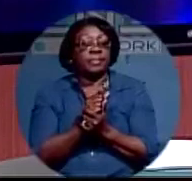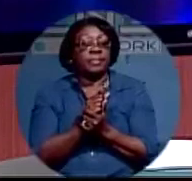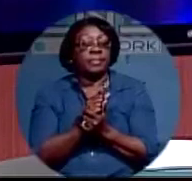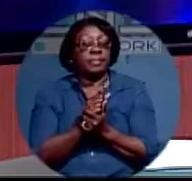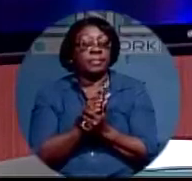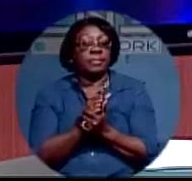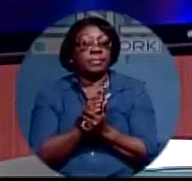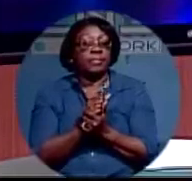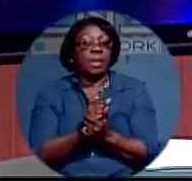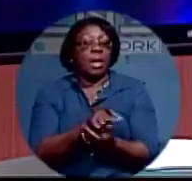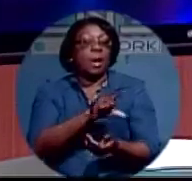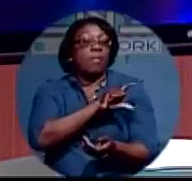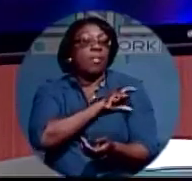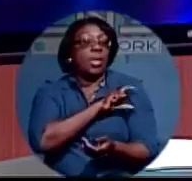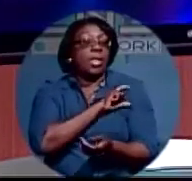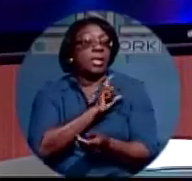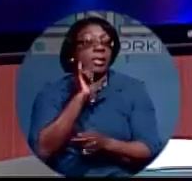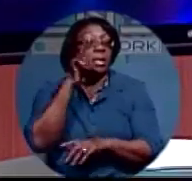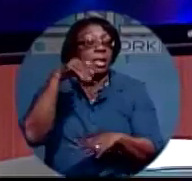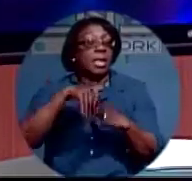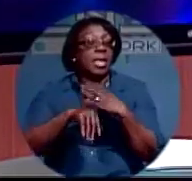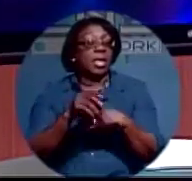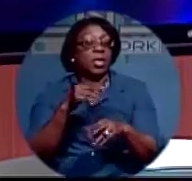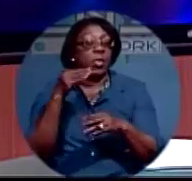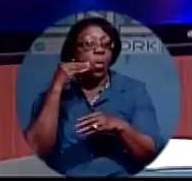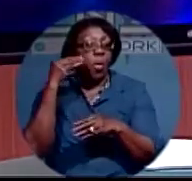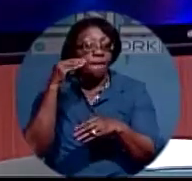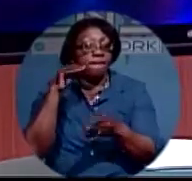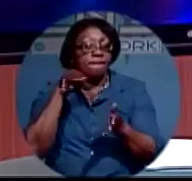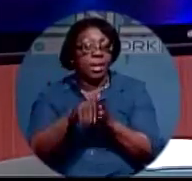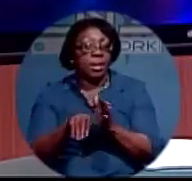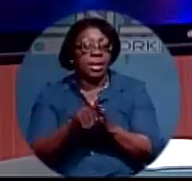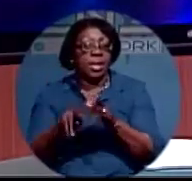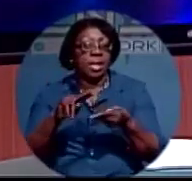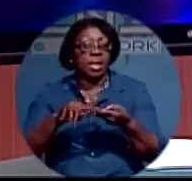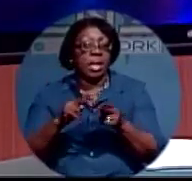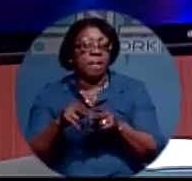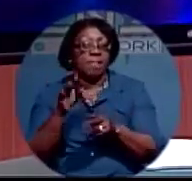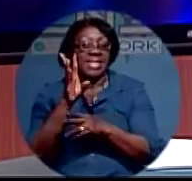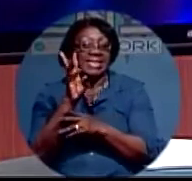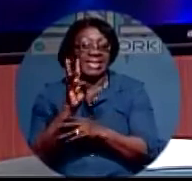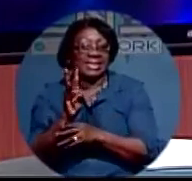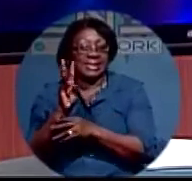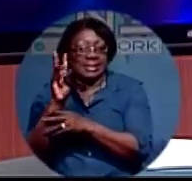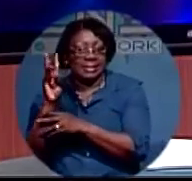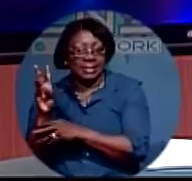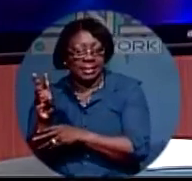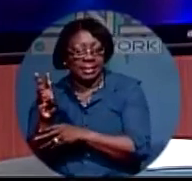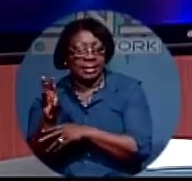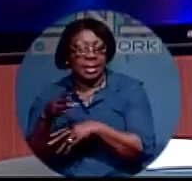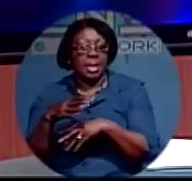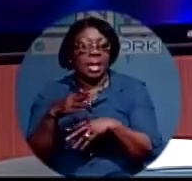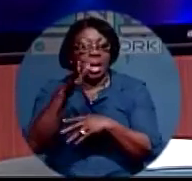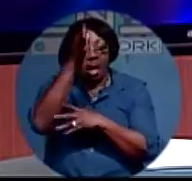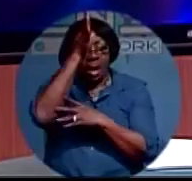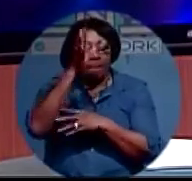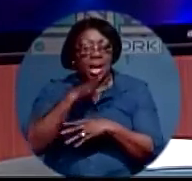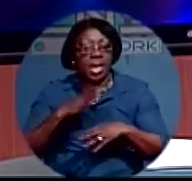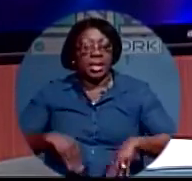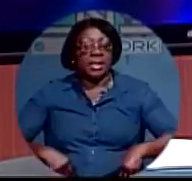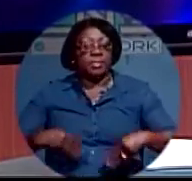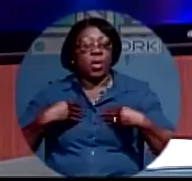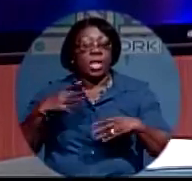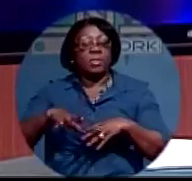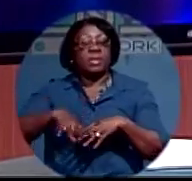News. Police are looking into murder number 66 after a man's body was found along a track road in Jasmine Gardens in